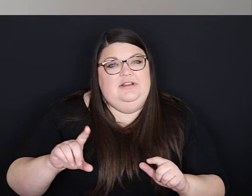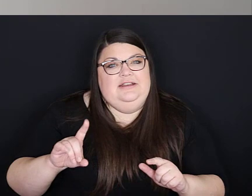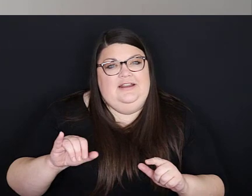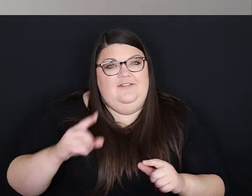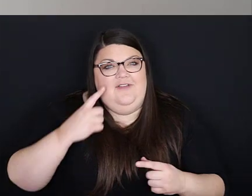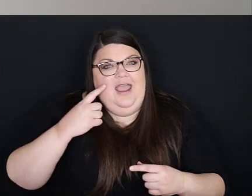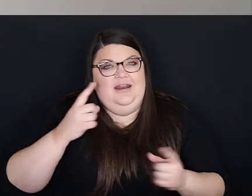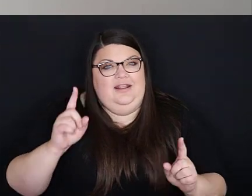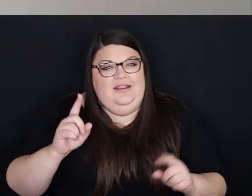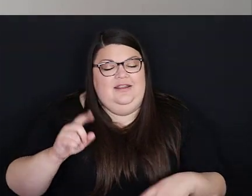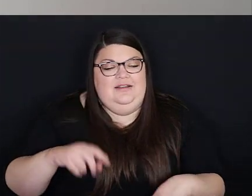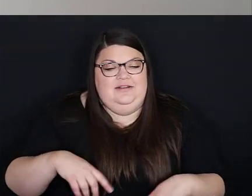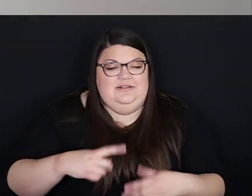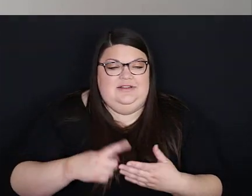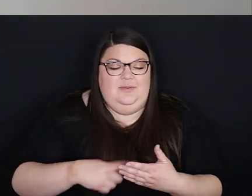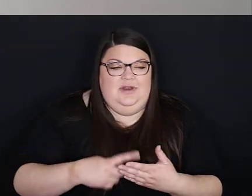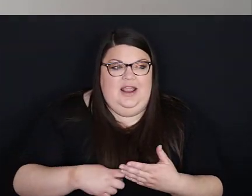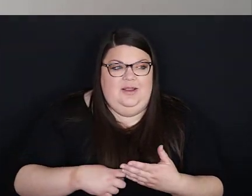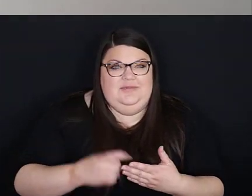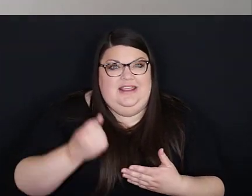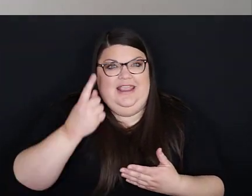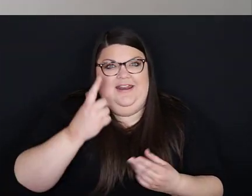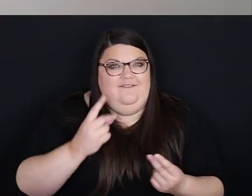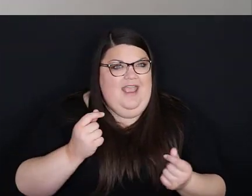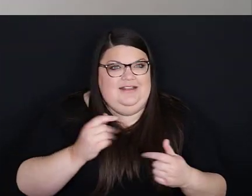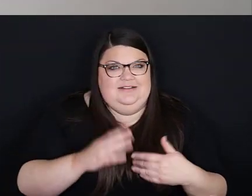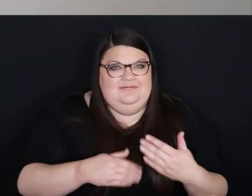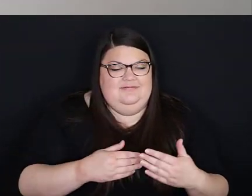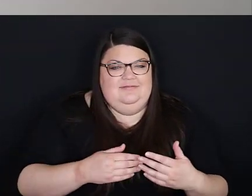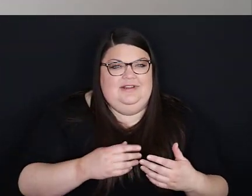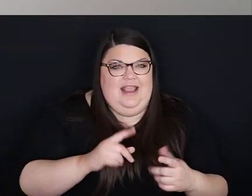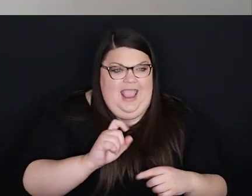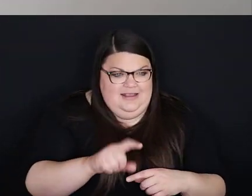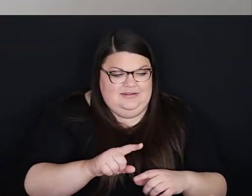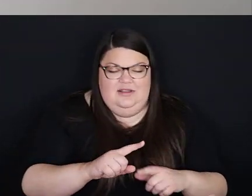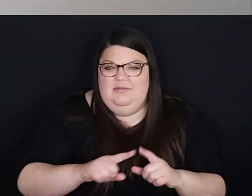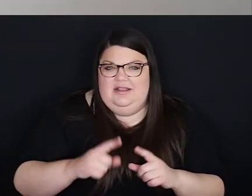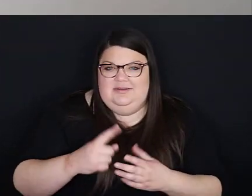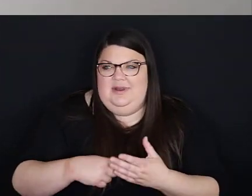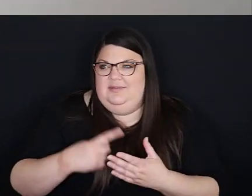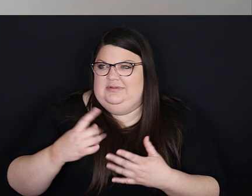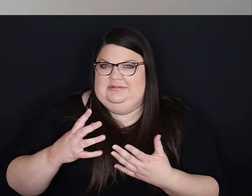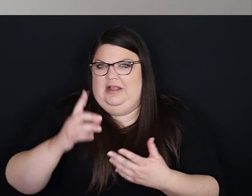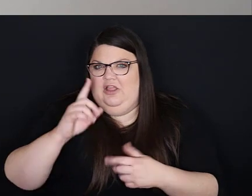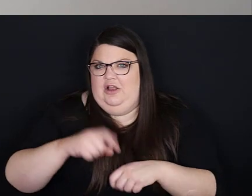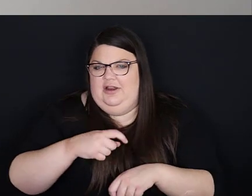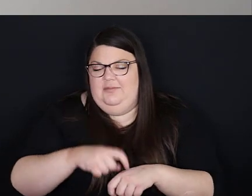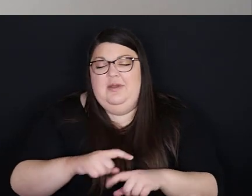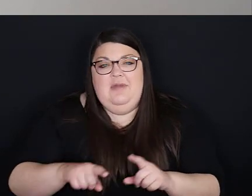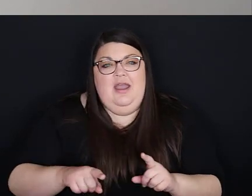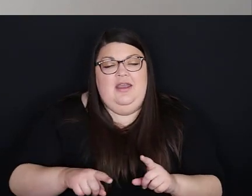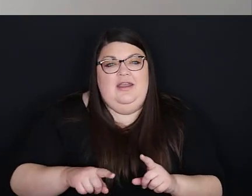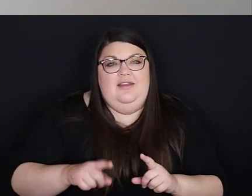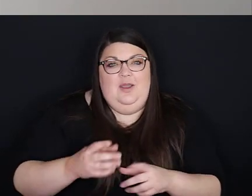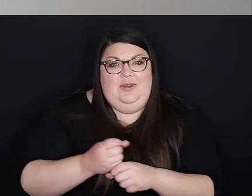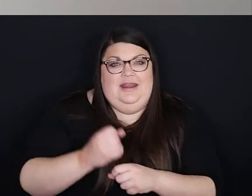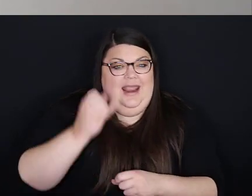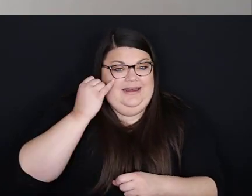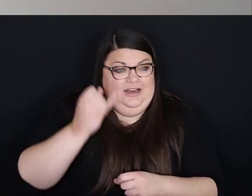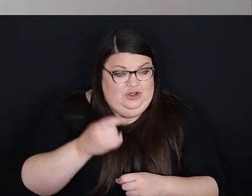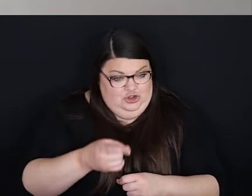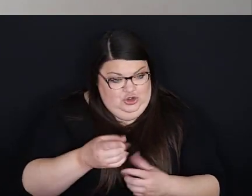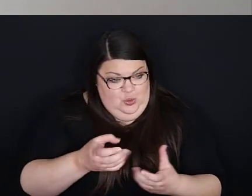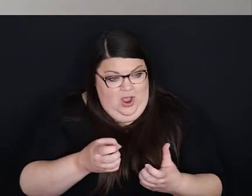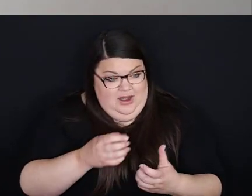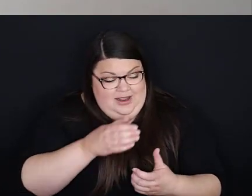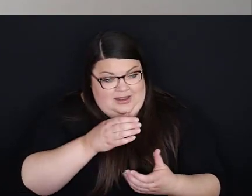know. They finally, sometimes they get it very quickly, and other times it took a while. But anyway, they get this idea, would